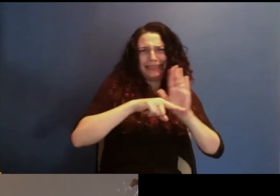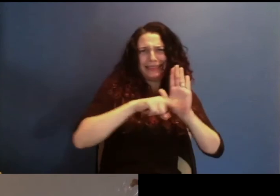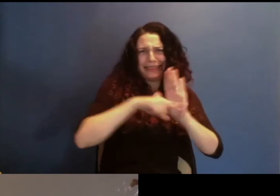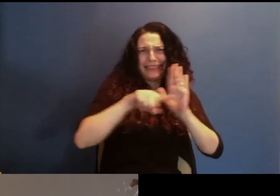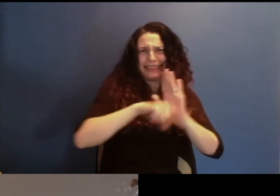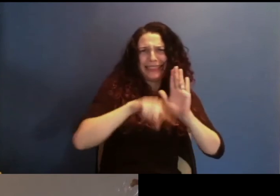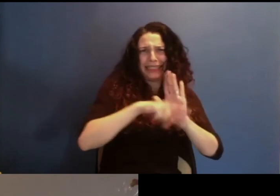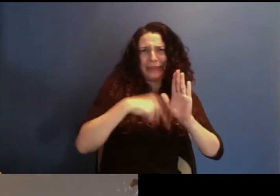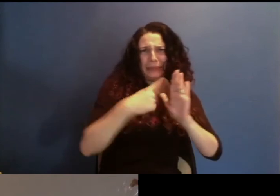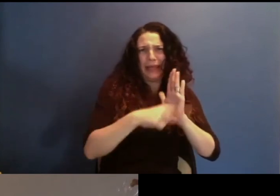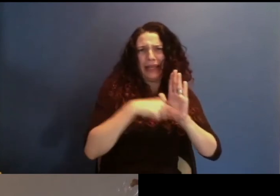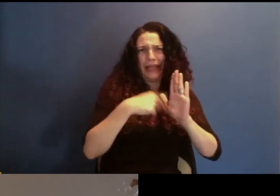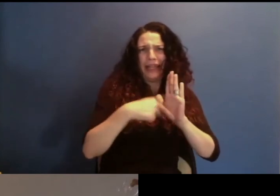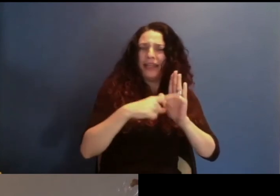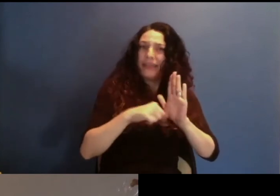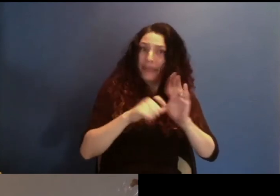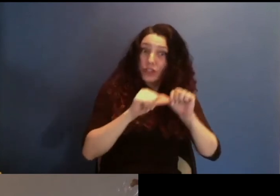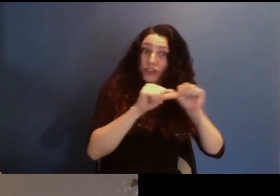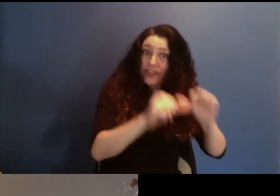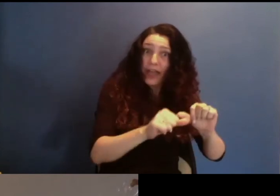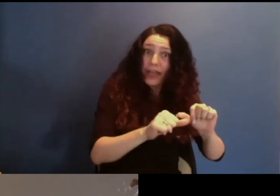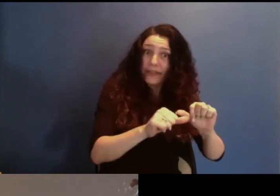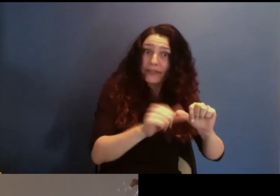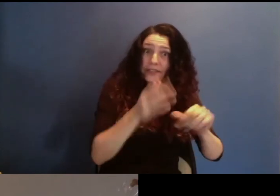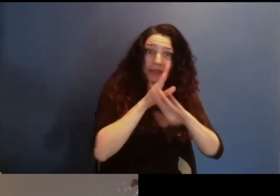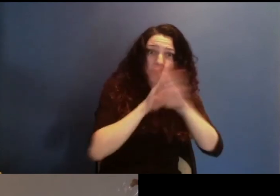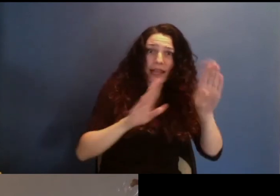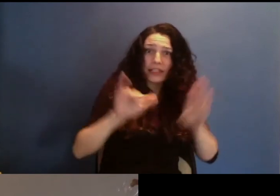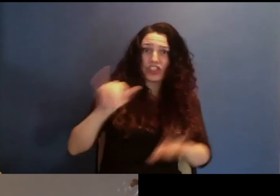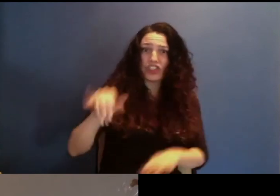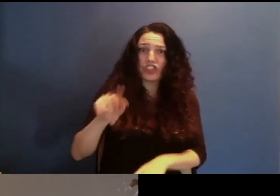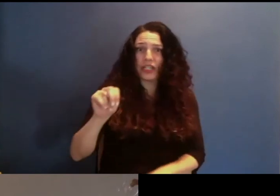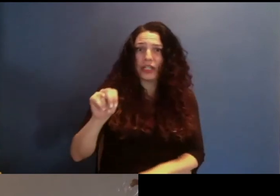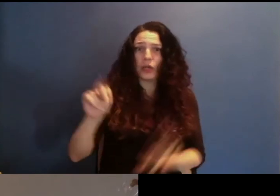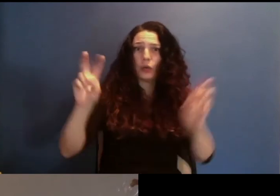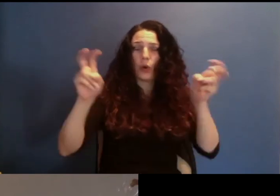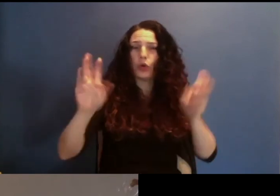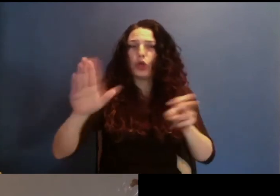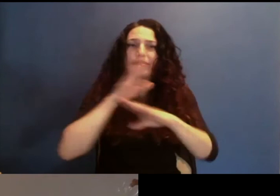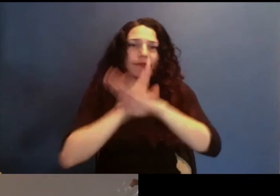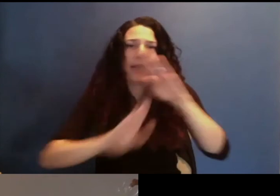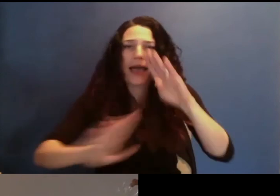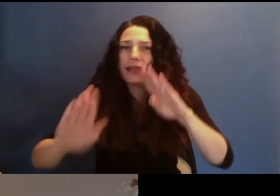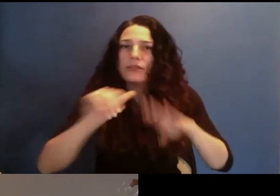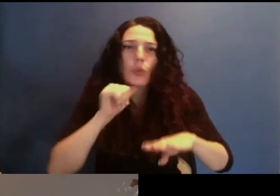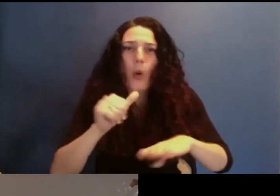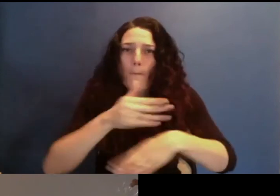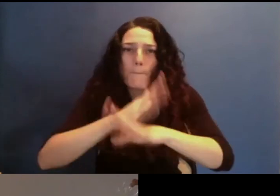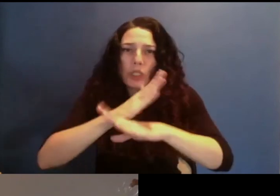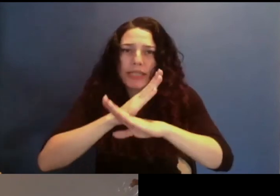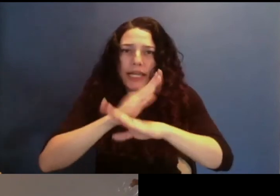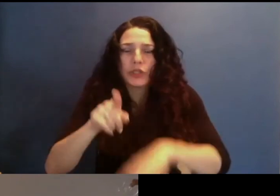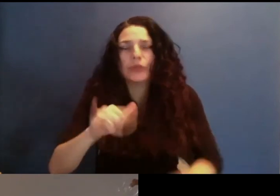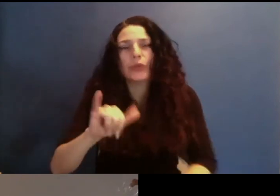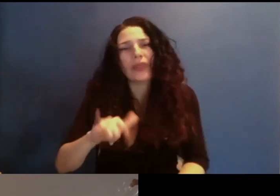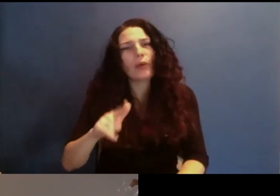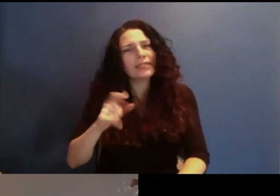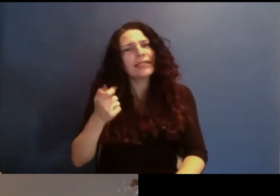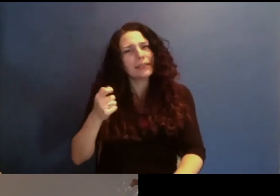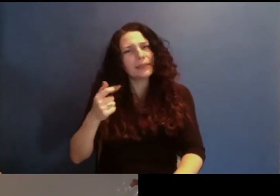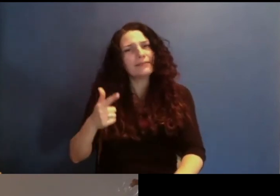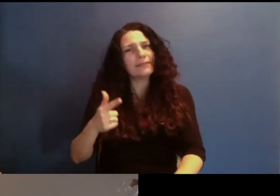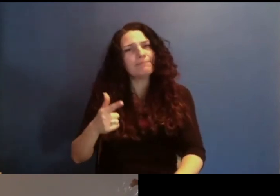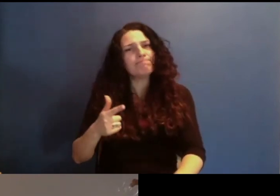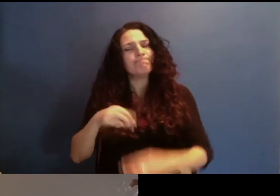in silence. It's like that Jenny Holzer quote, your silence will not protect you. So it's been a compulsion that I think I've had for a long time to just be